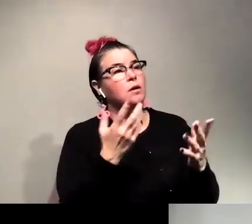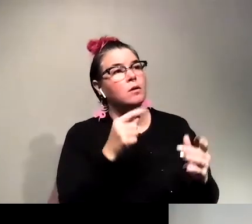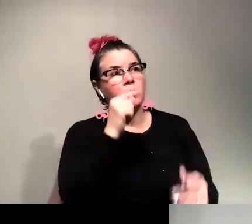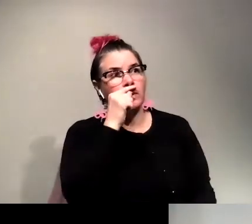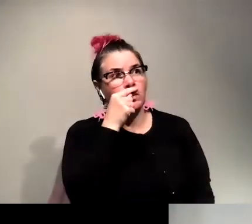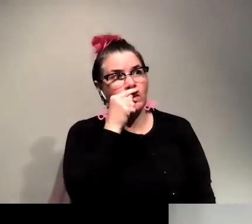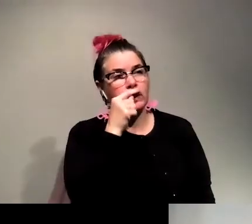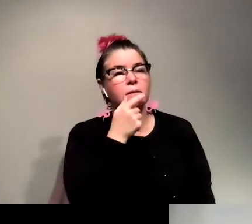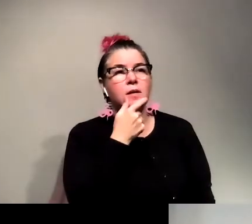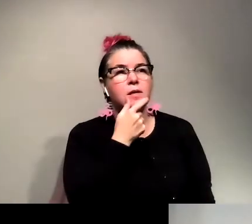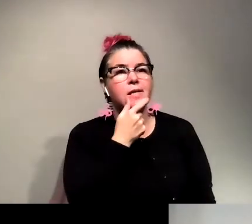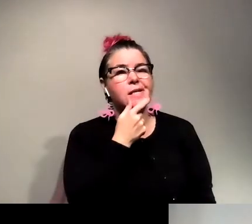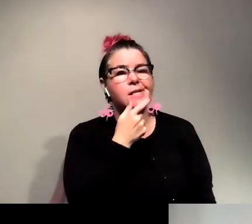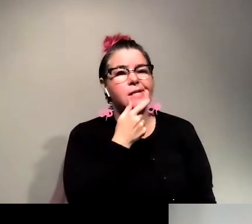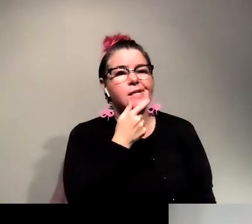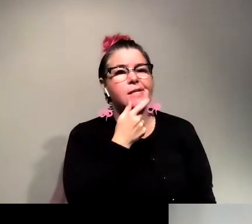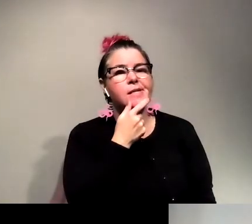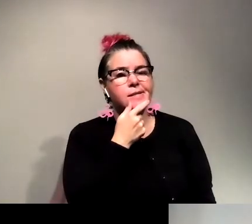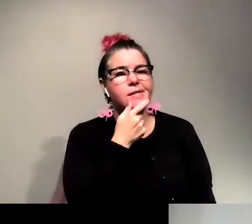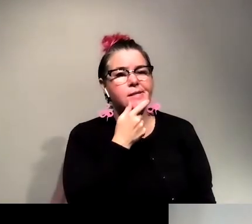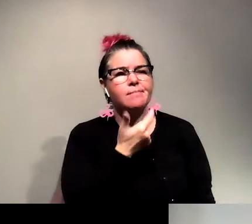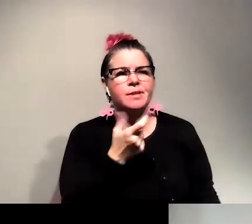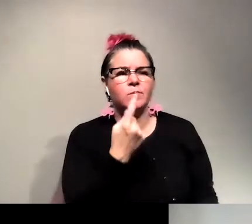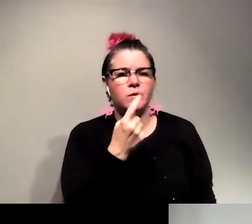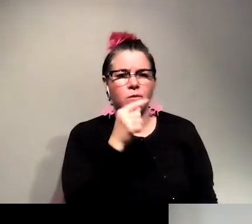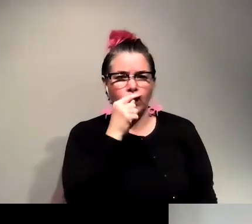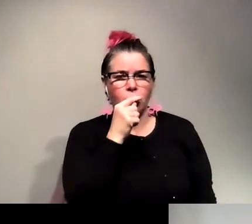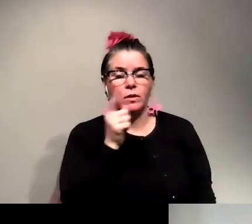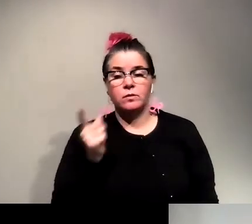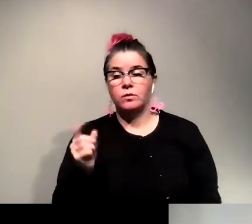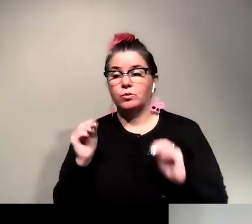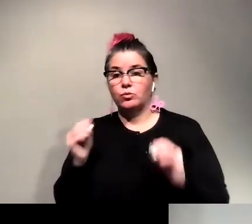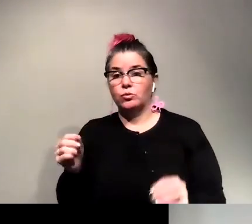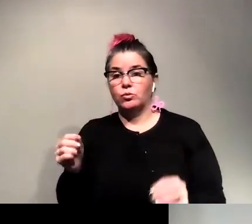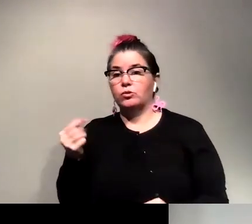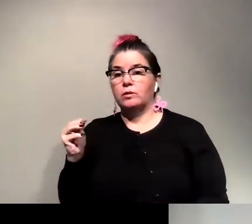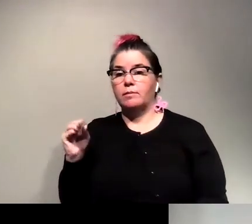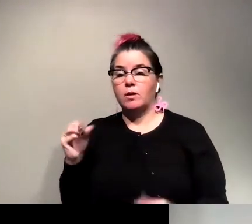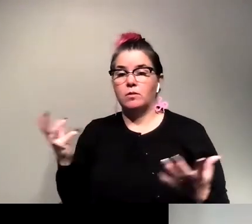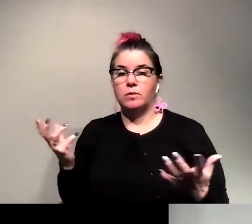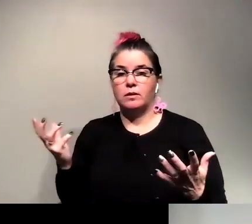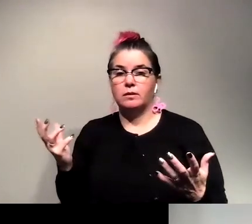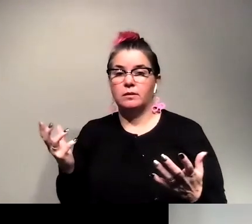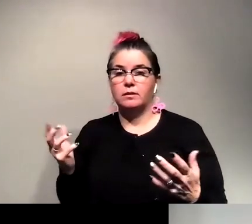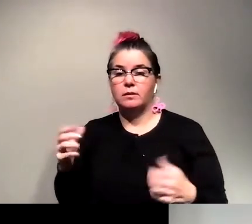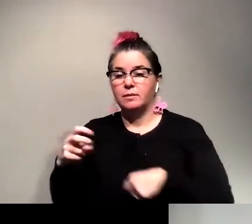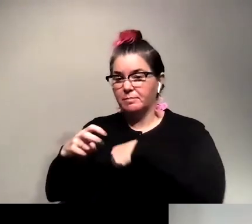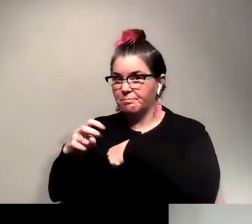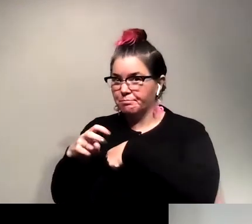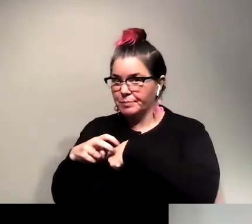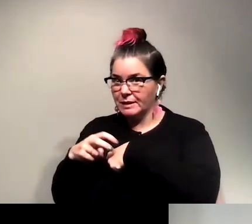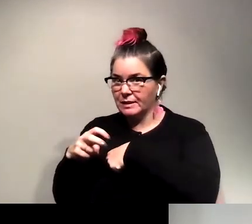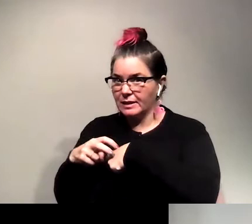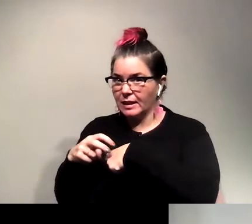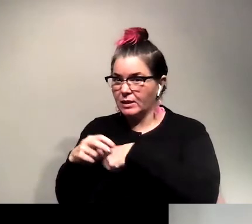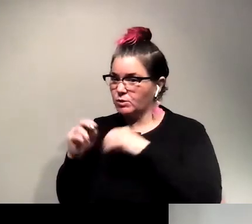corn. That's a big one. And then ones that there aren't GMOs. I believe potato is the other like big crop